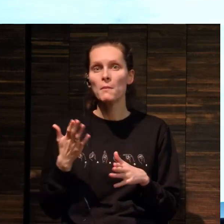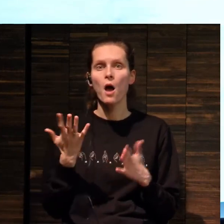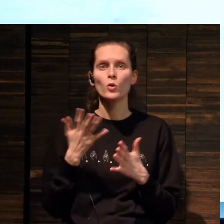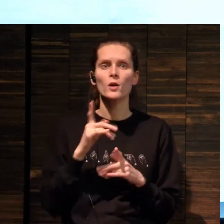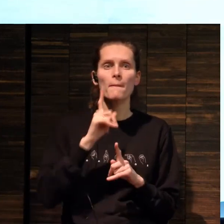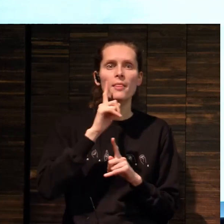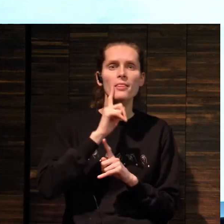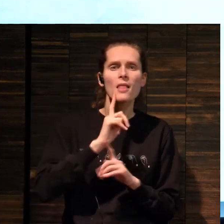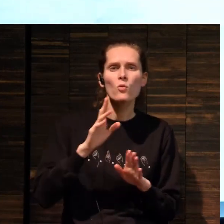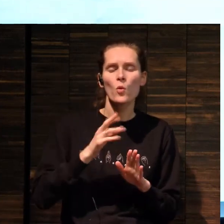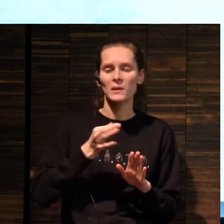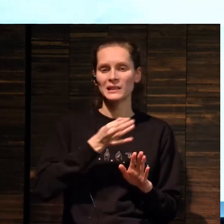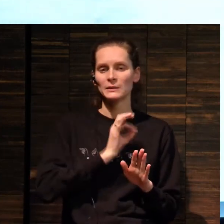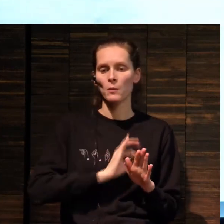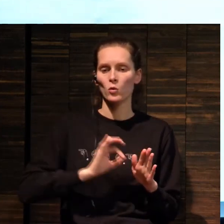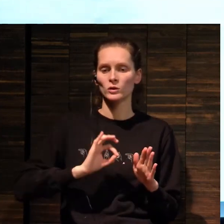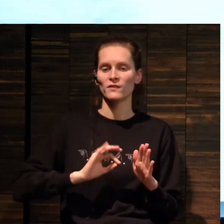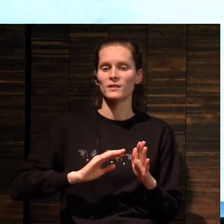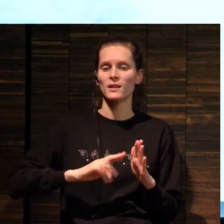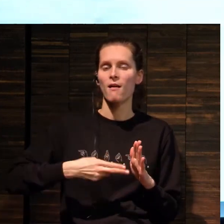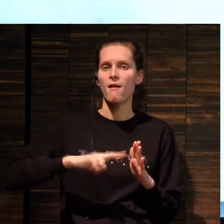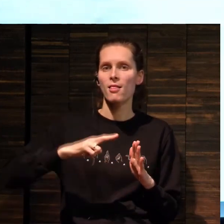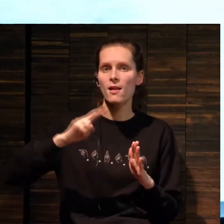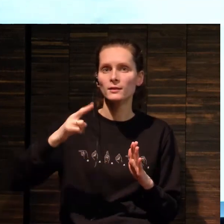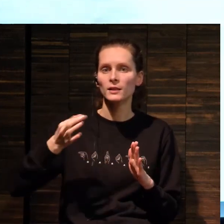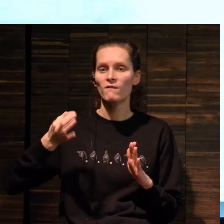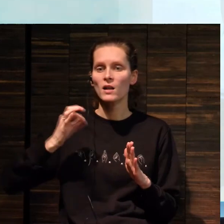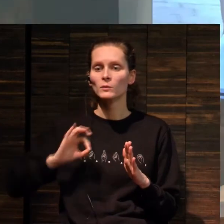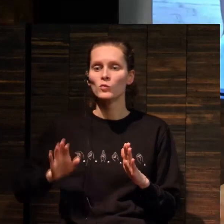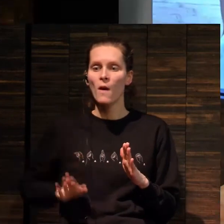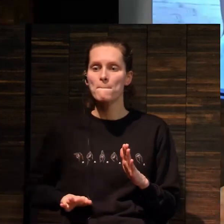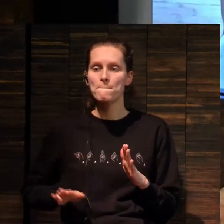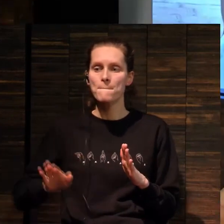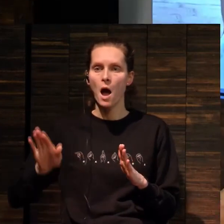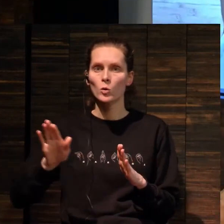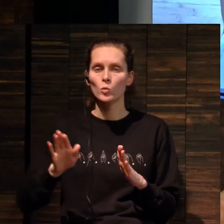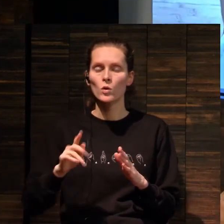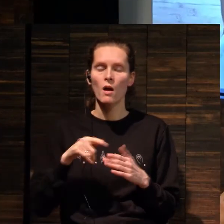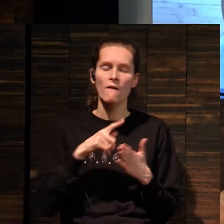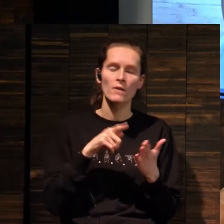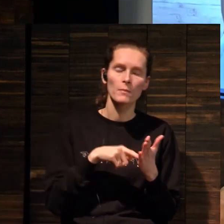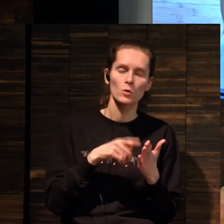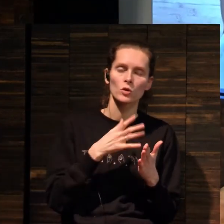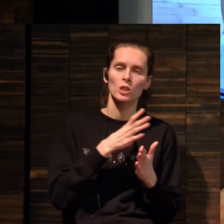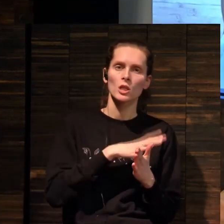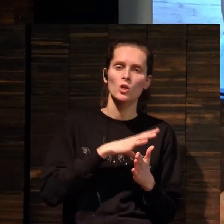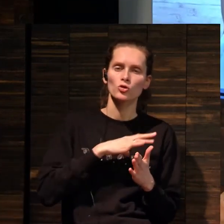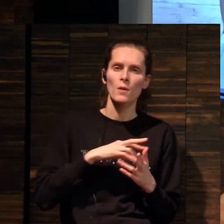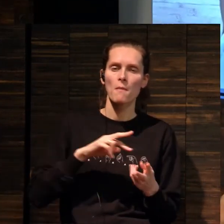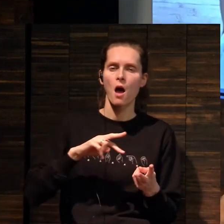accessible environment and plan ramps next to staircases.